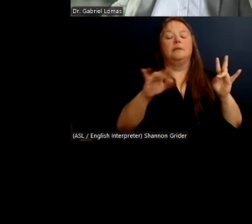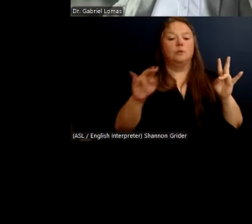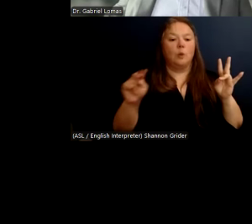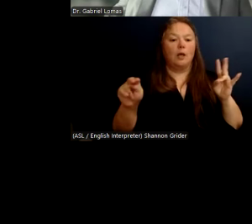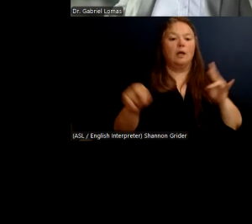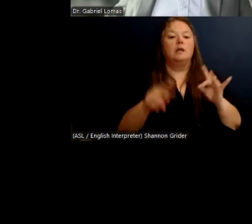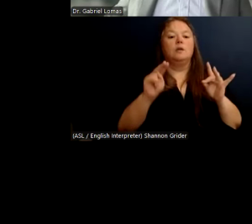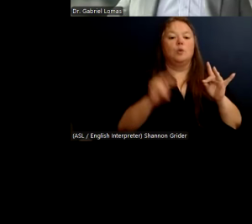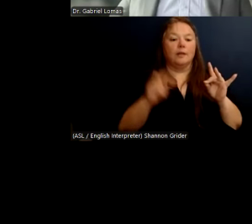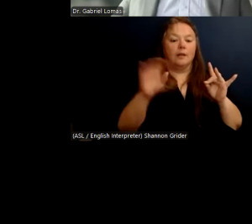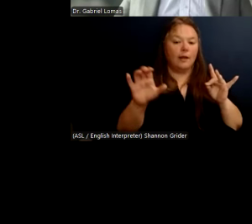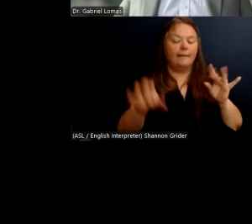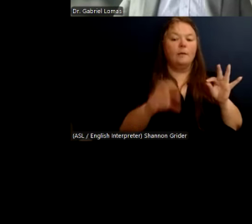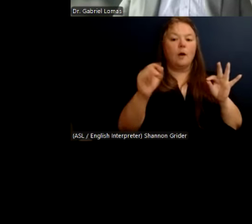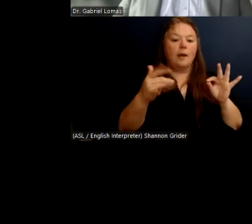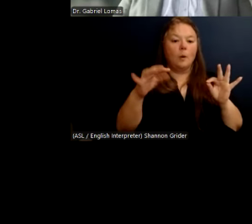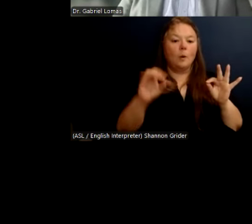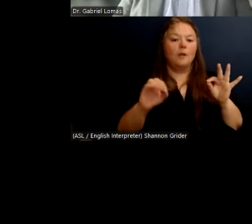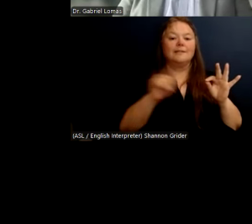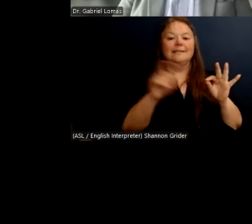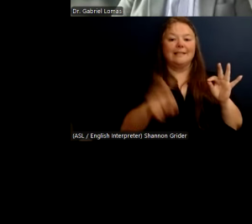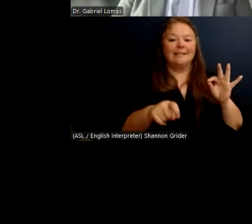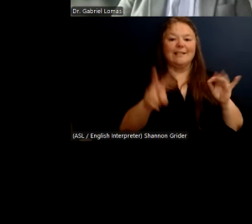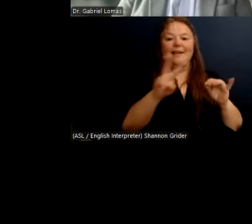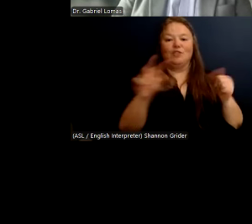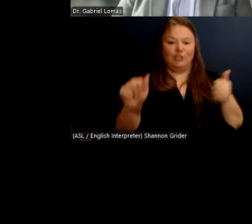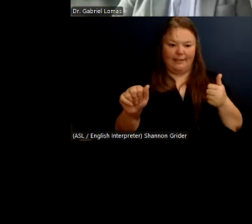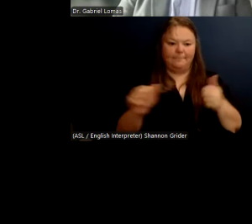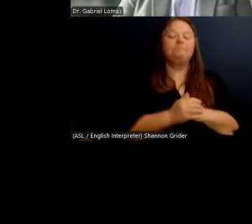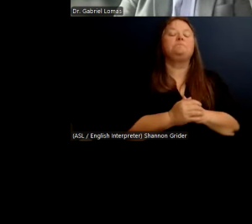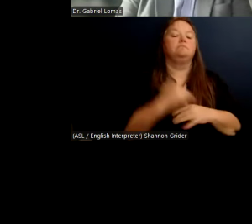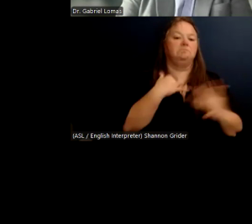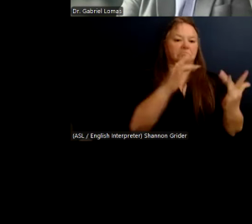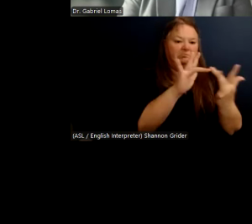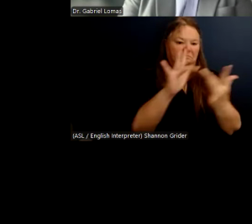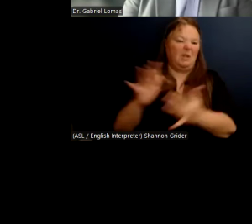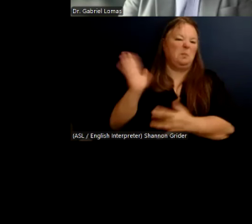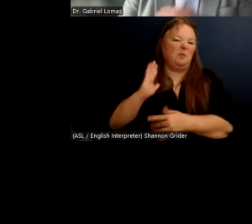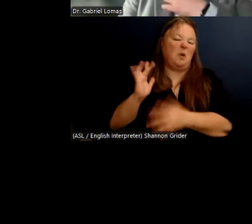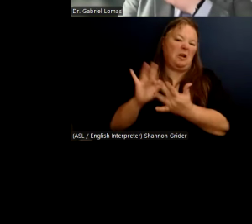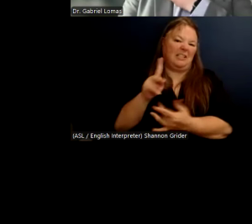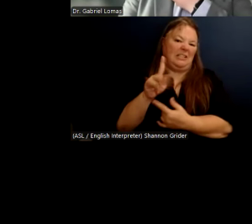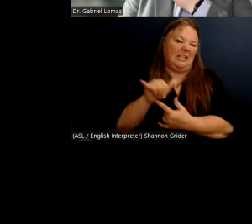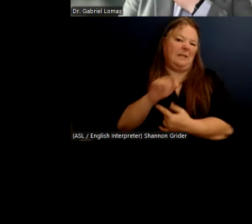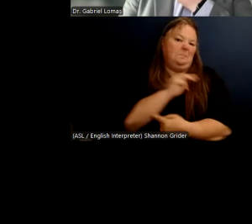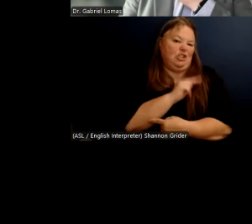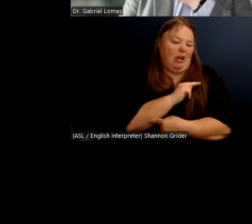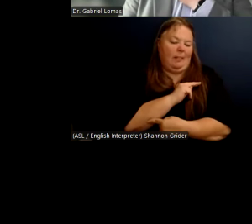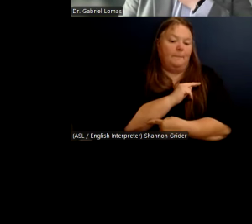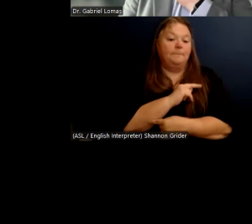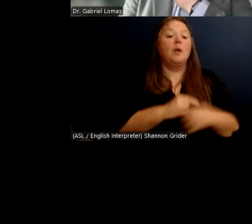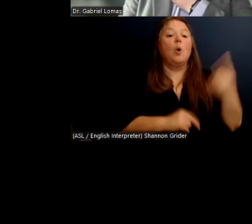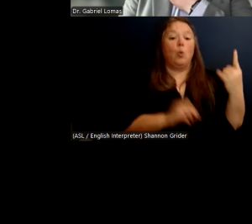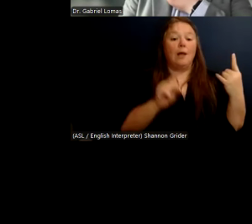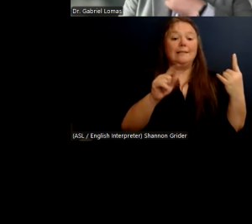Minnesota, North Carolina, Ohio, Texas, and Virginia. And one of the states that I was impressed with was actually